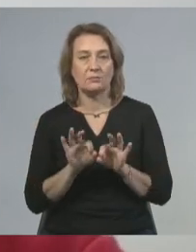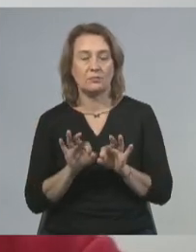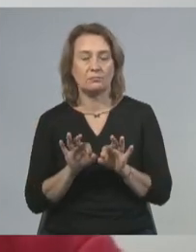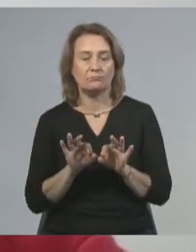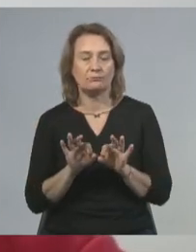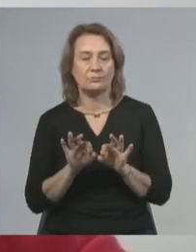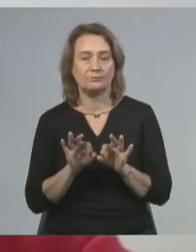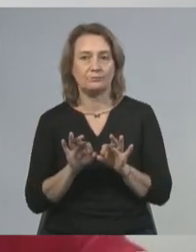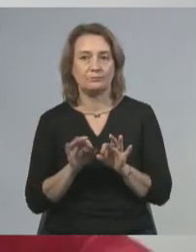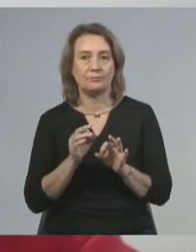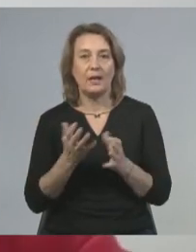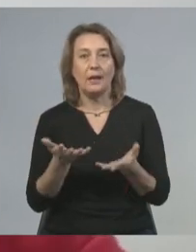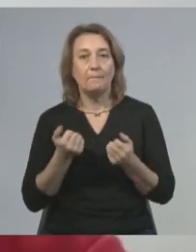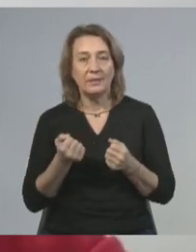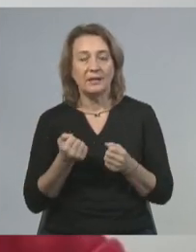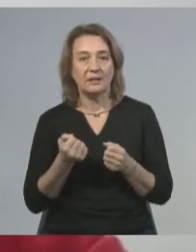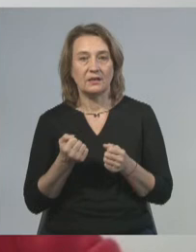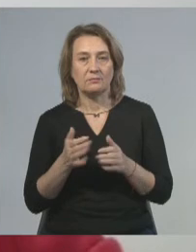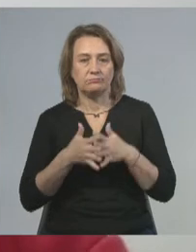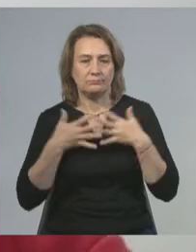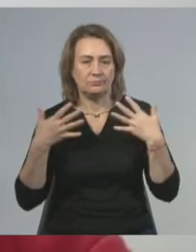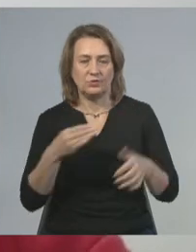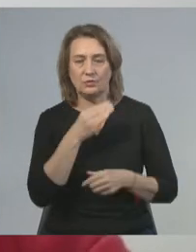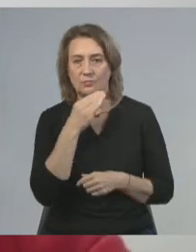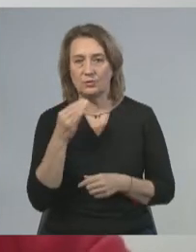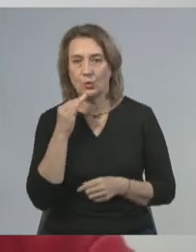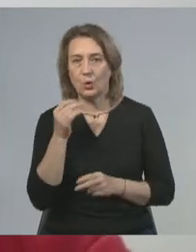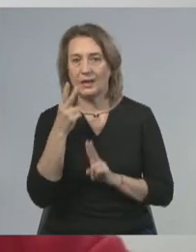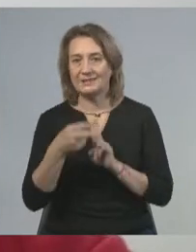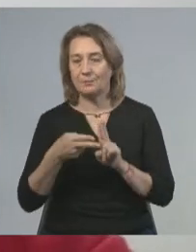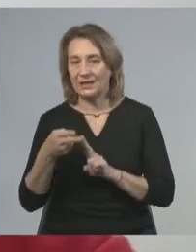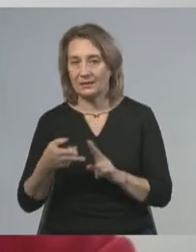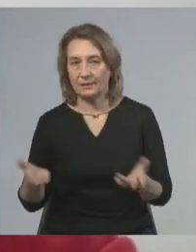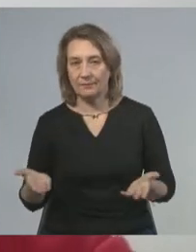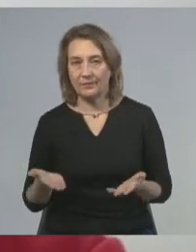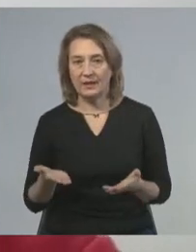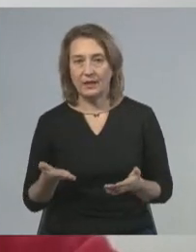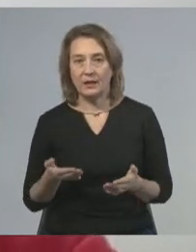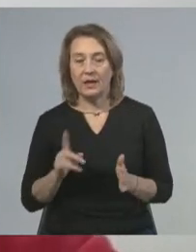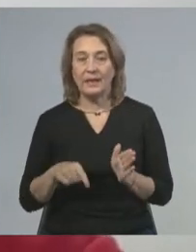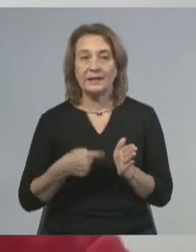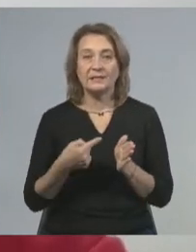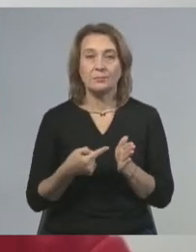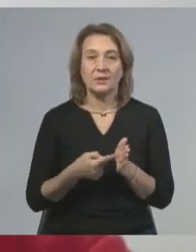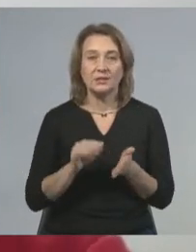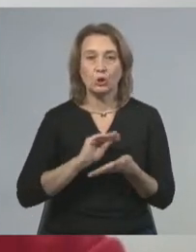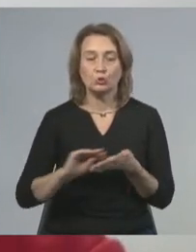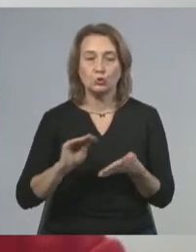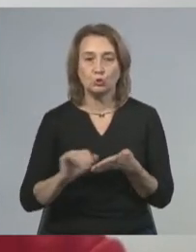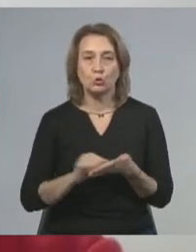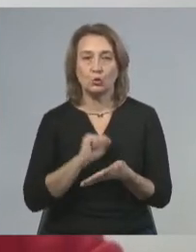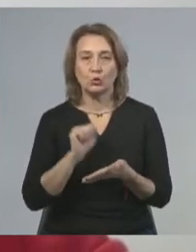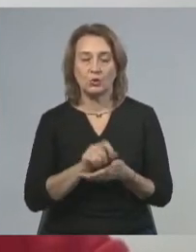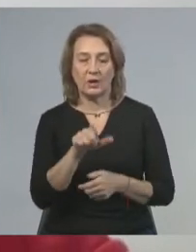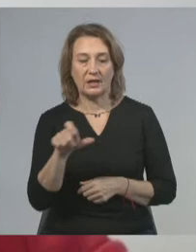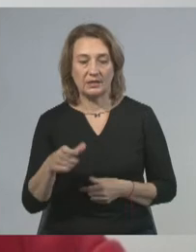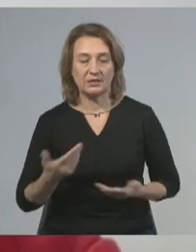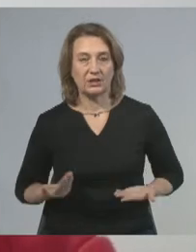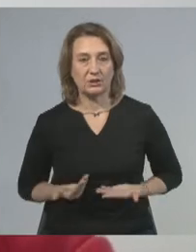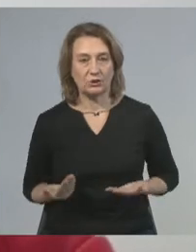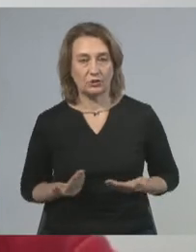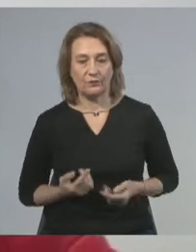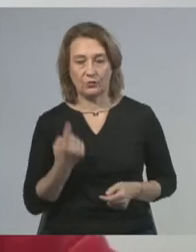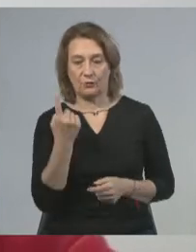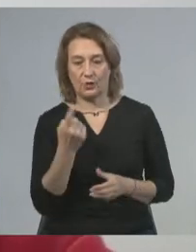is that the government adopted a lot of changes before this election campaign and secondly this is a local campaign